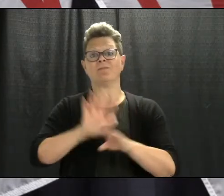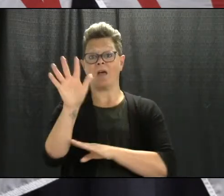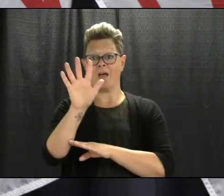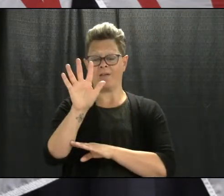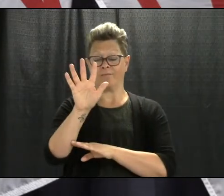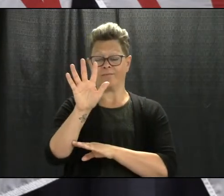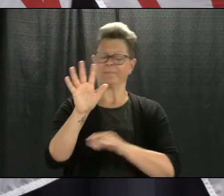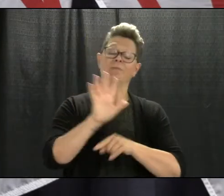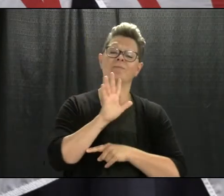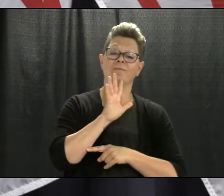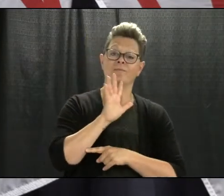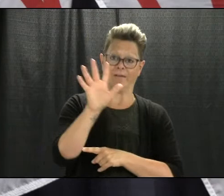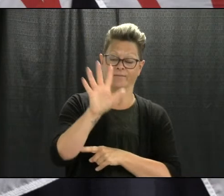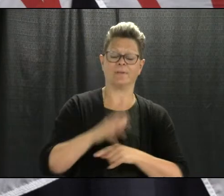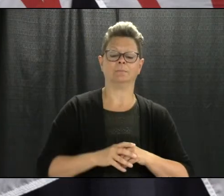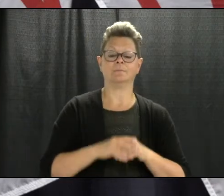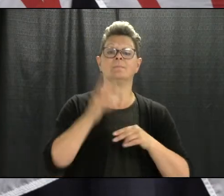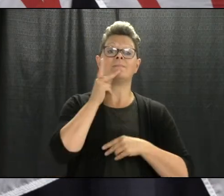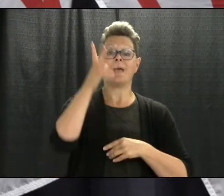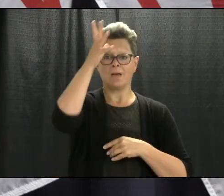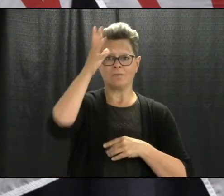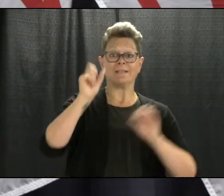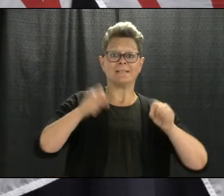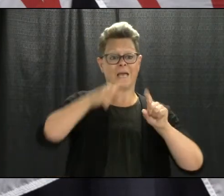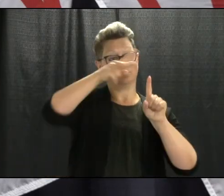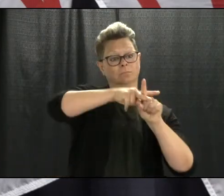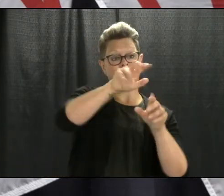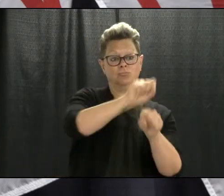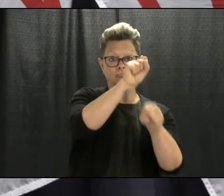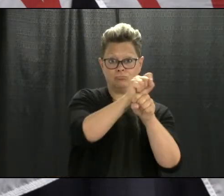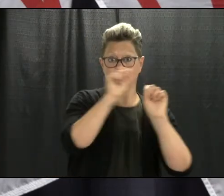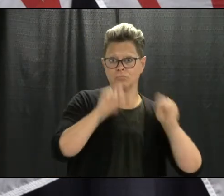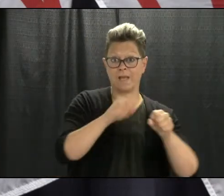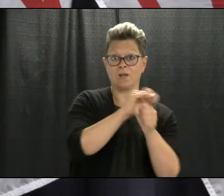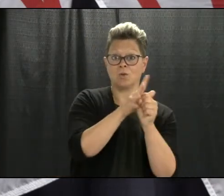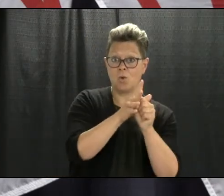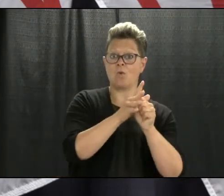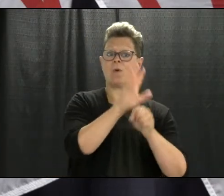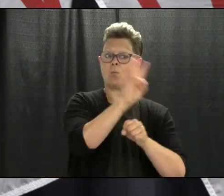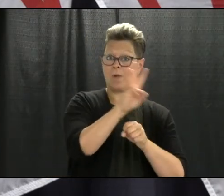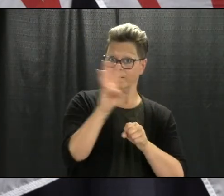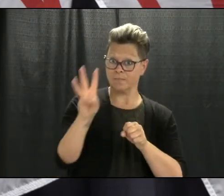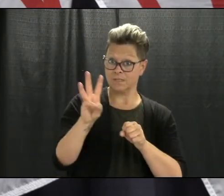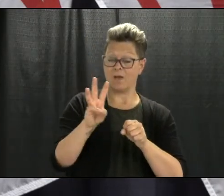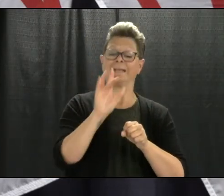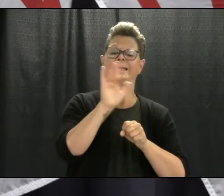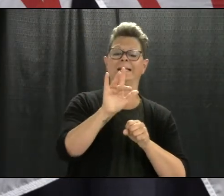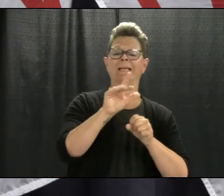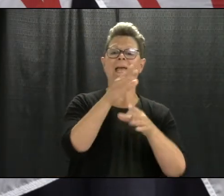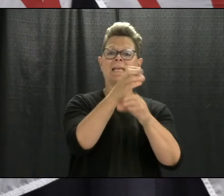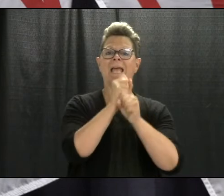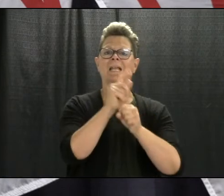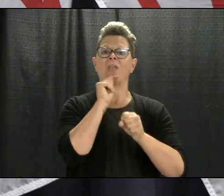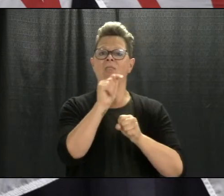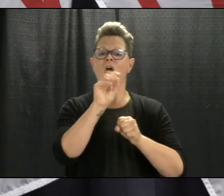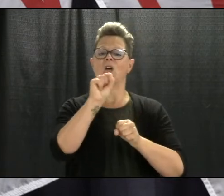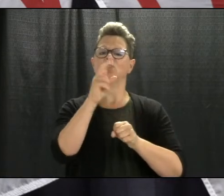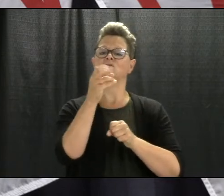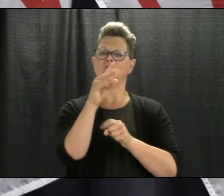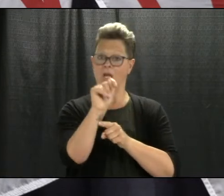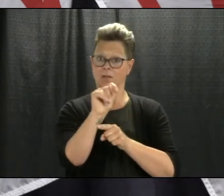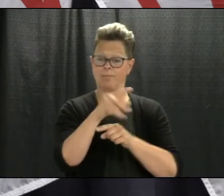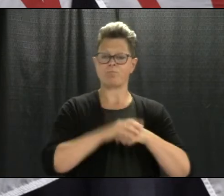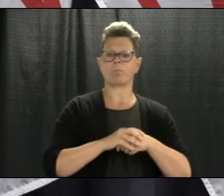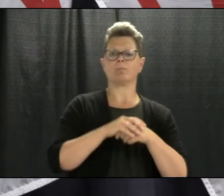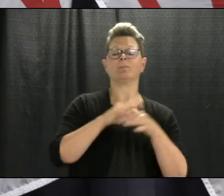clinics. Parents can book an appointment by visiting our COVID-19 website and clicking on Get the Shot. Regional health authorities will be